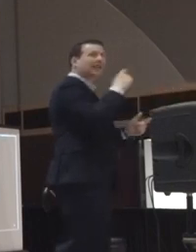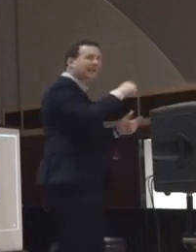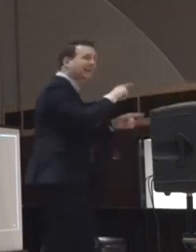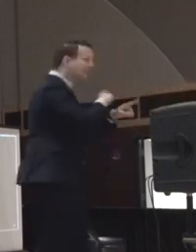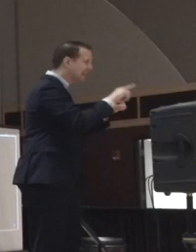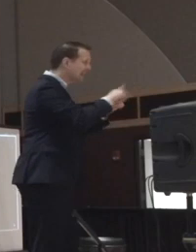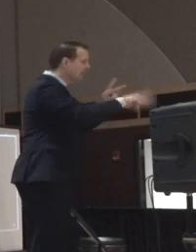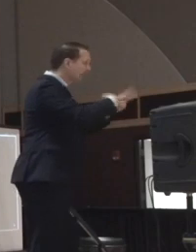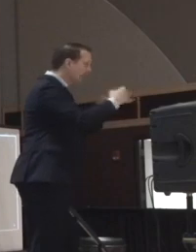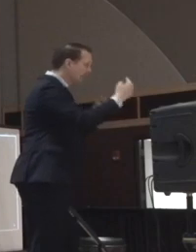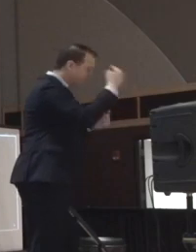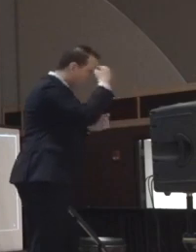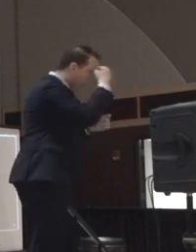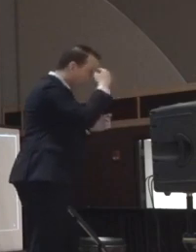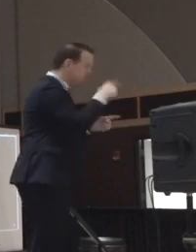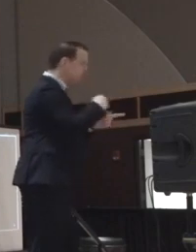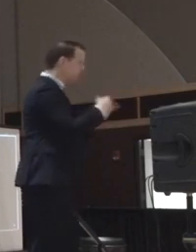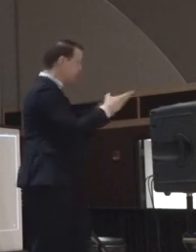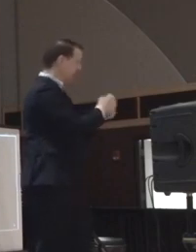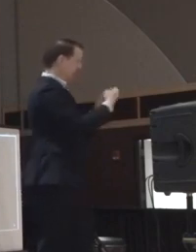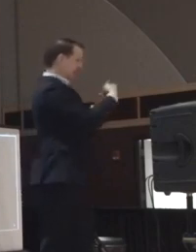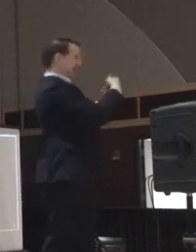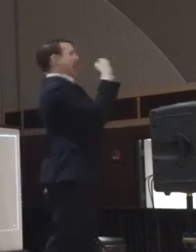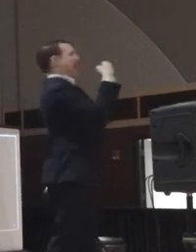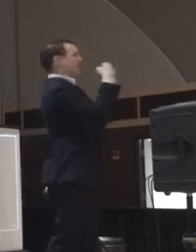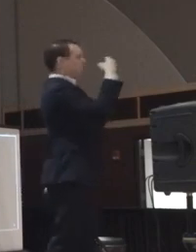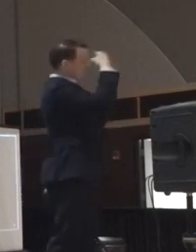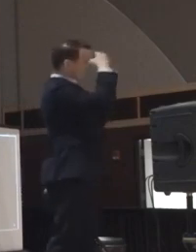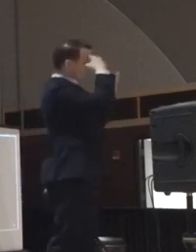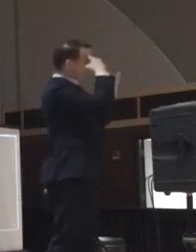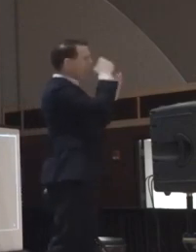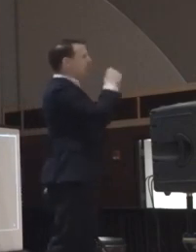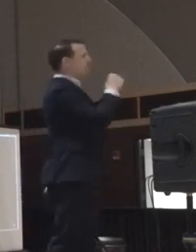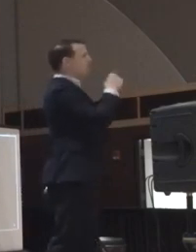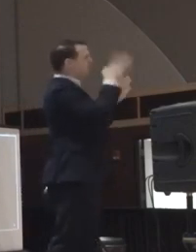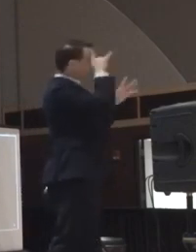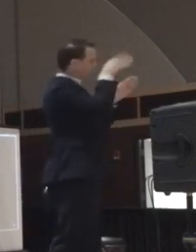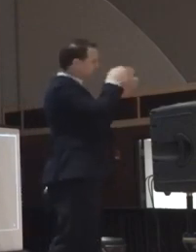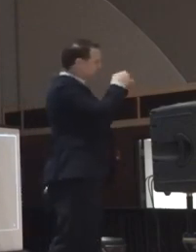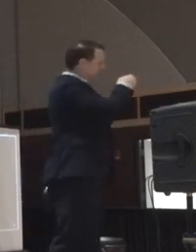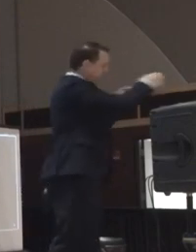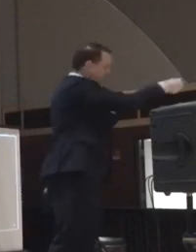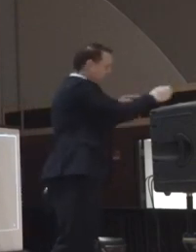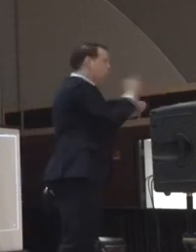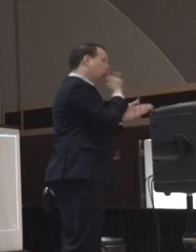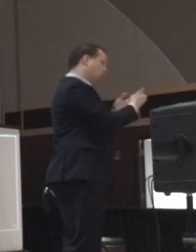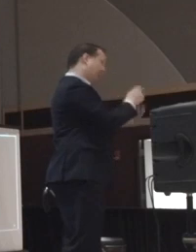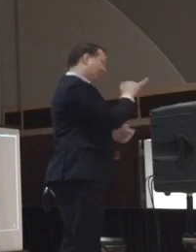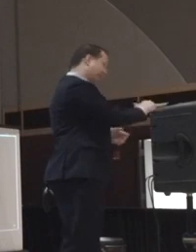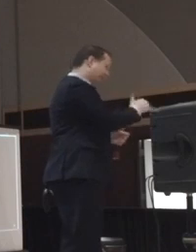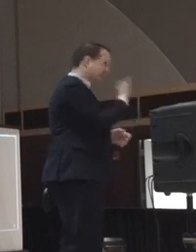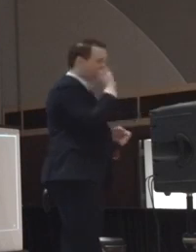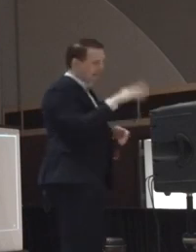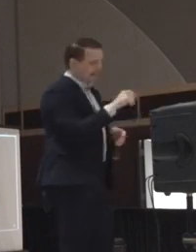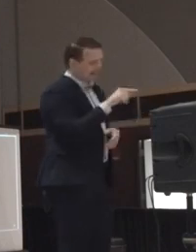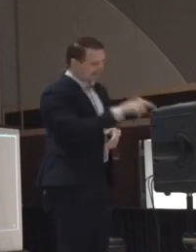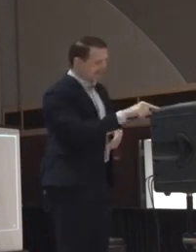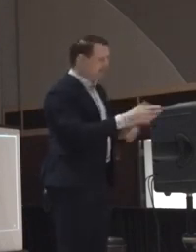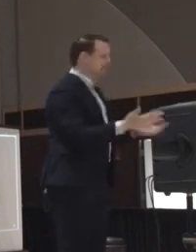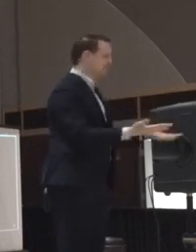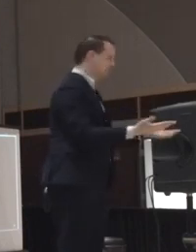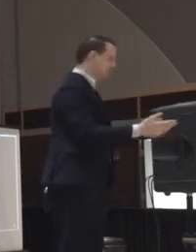different kinds of minds. And when you end up getting a label, your mind tends to get more specialized. Good at one thing, bad at something